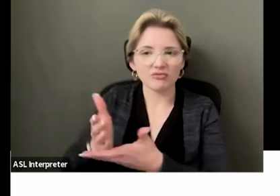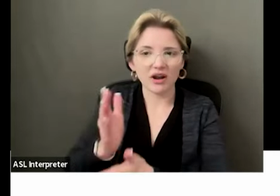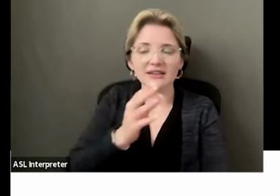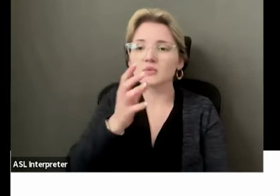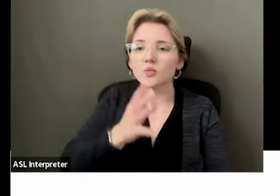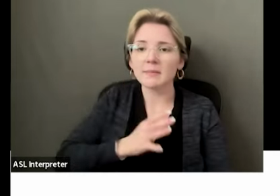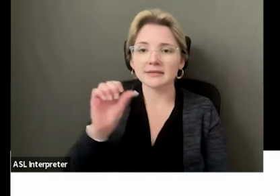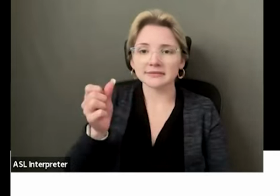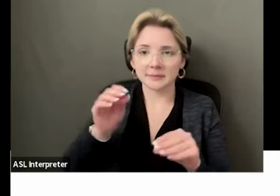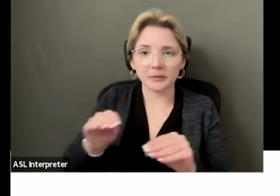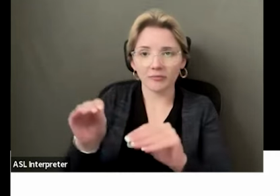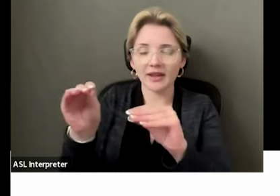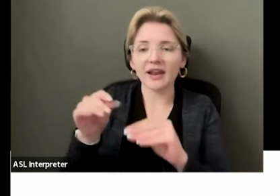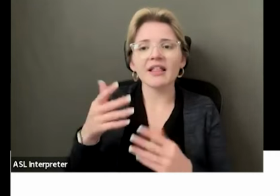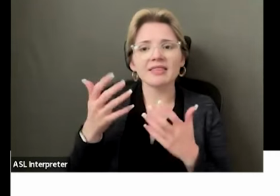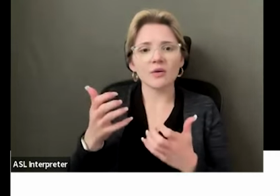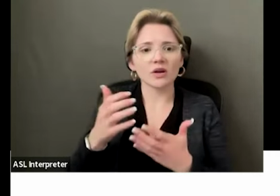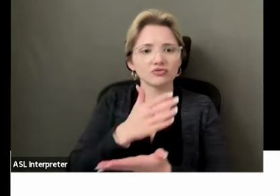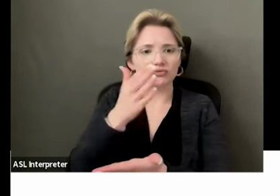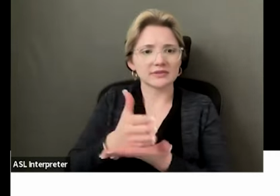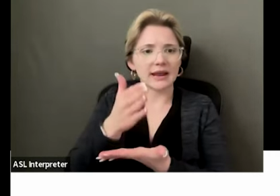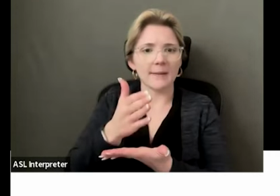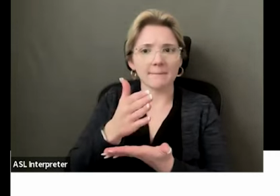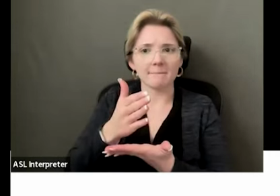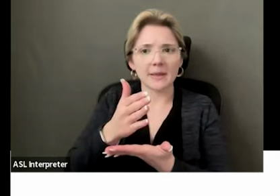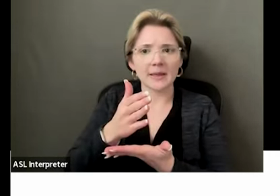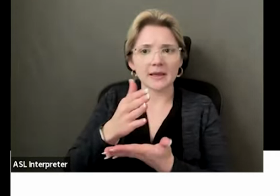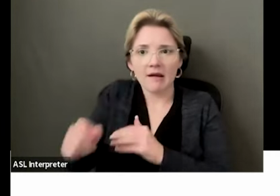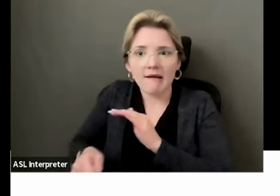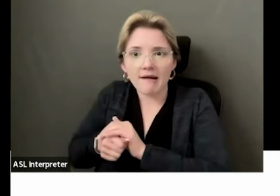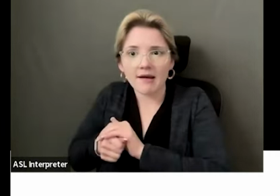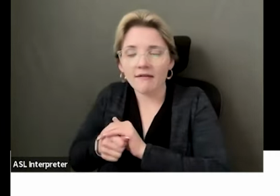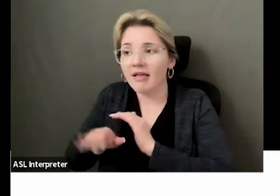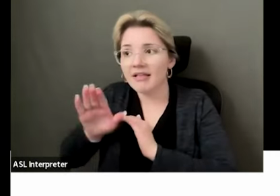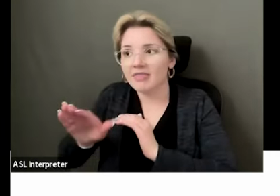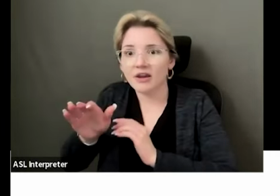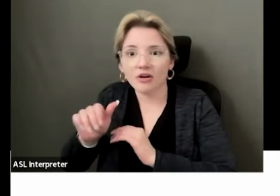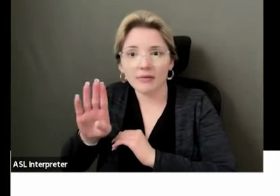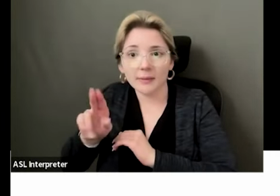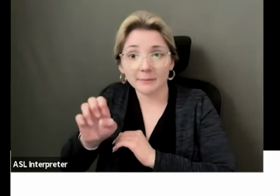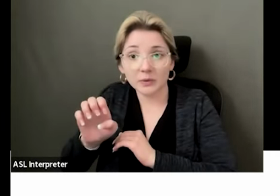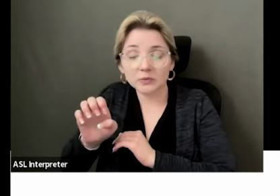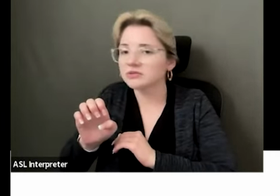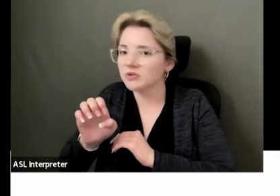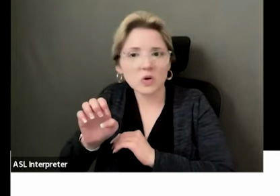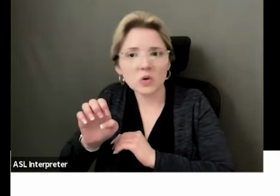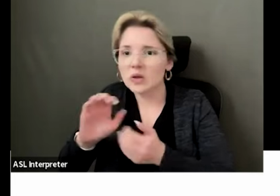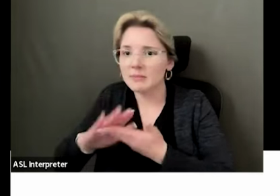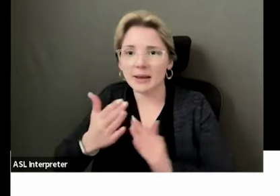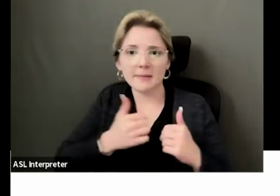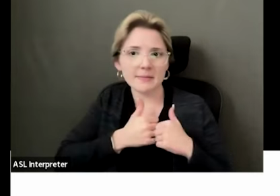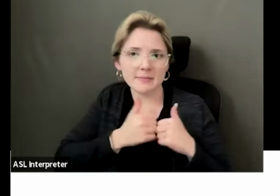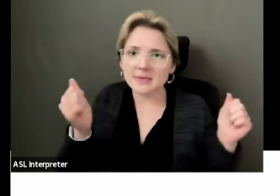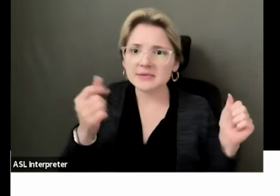they really wanted to stop that privatization of abuse. So any like what happens behind closed doors, like, and really move towards like legal